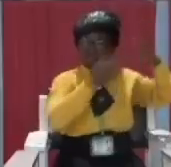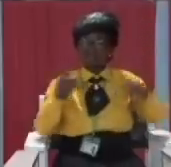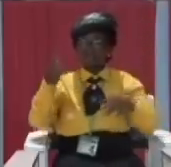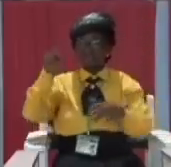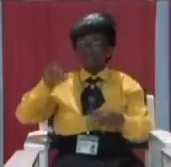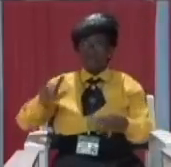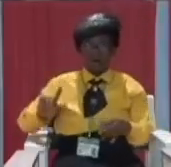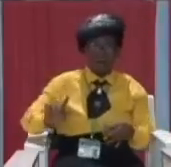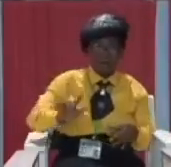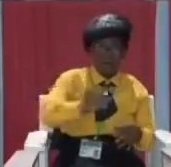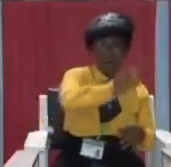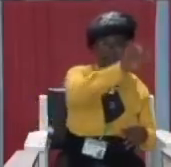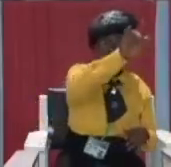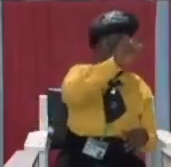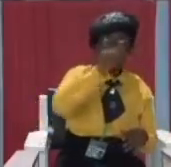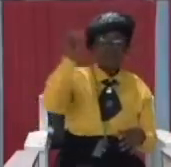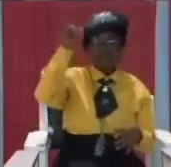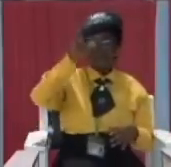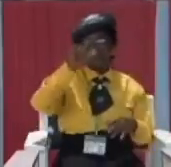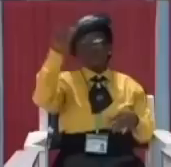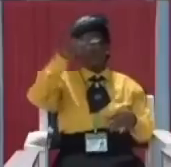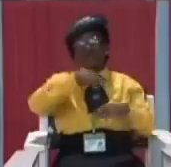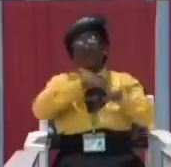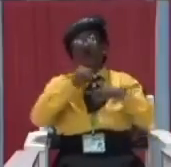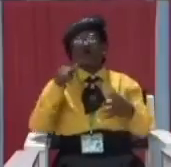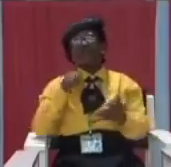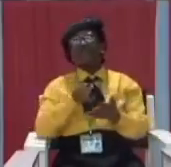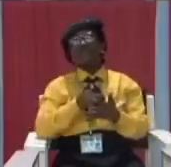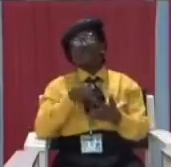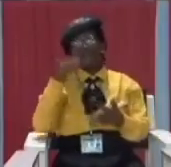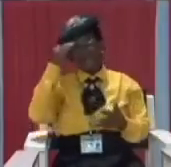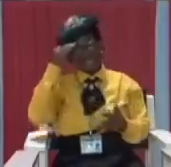it headwind.